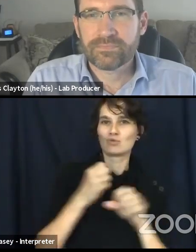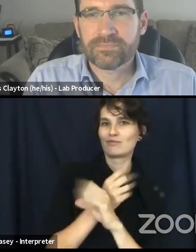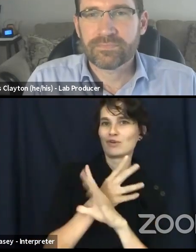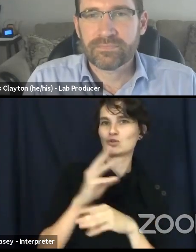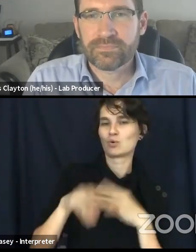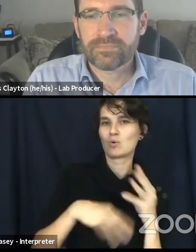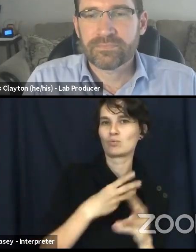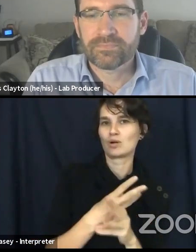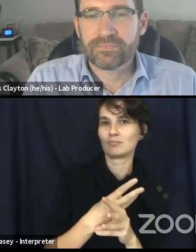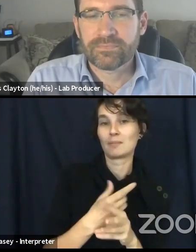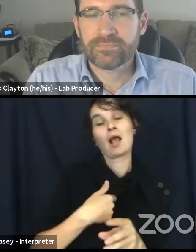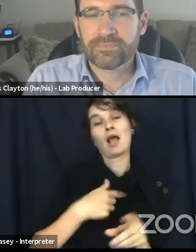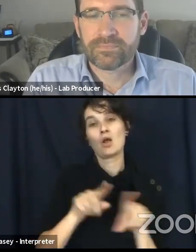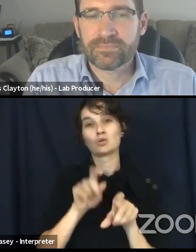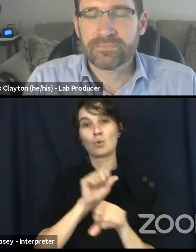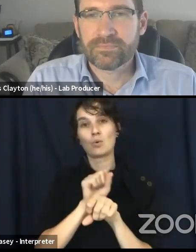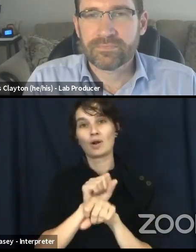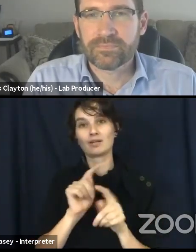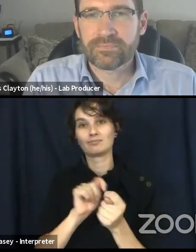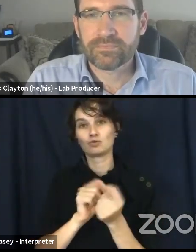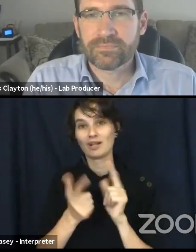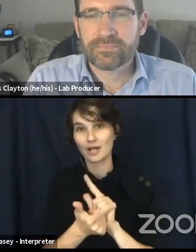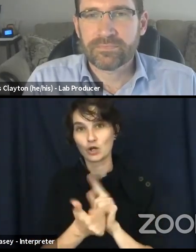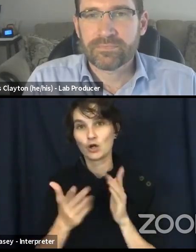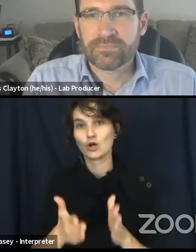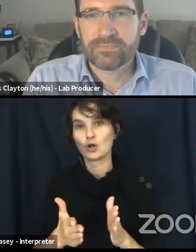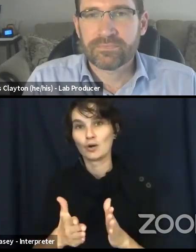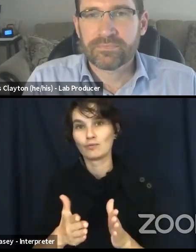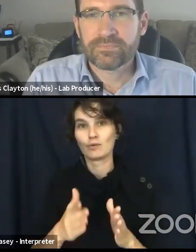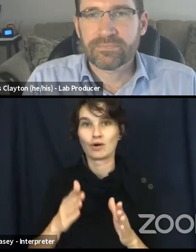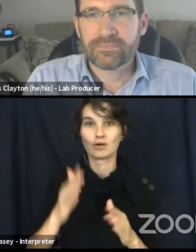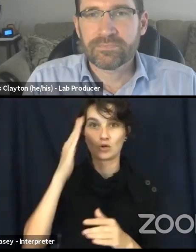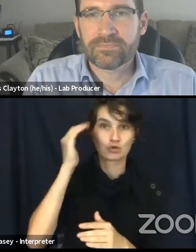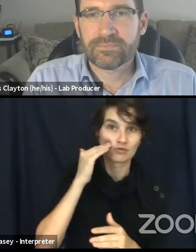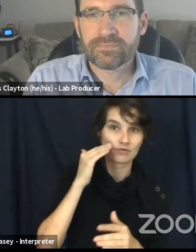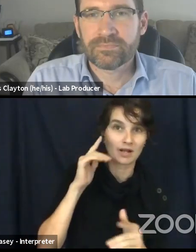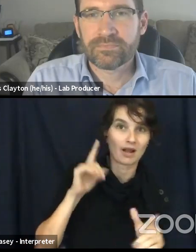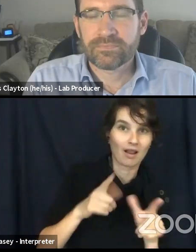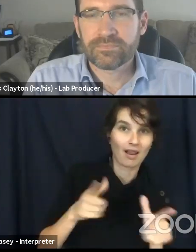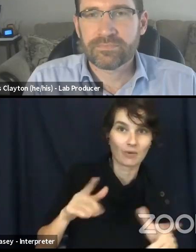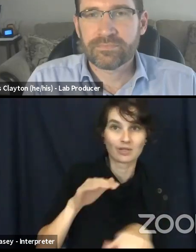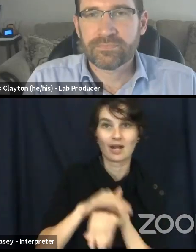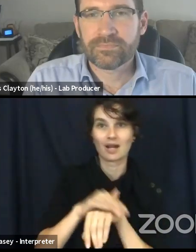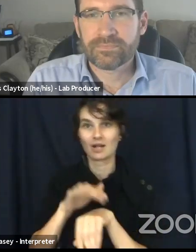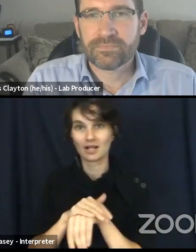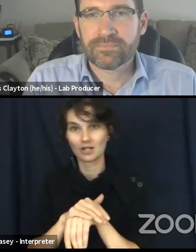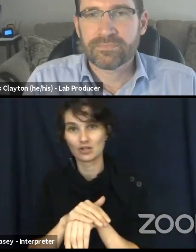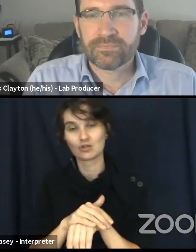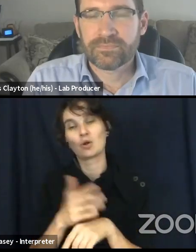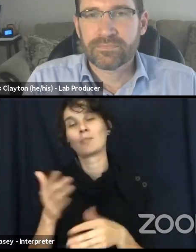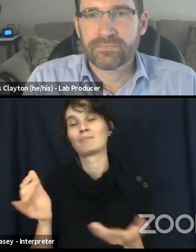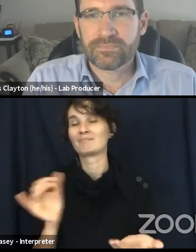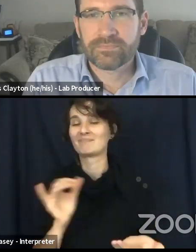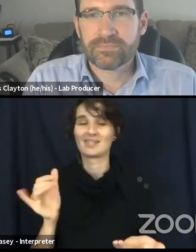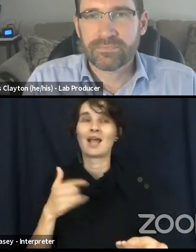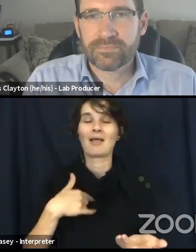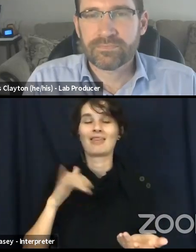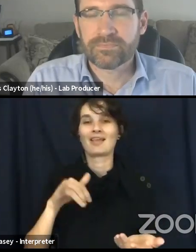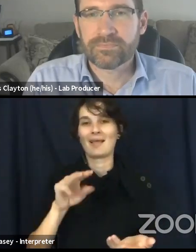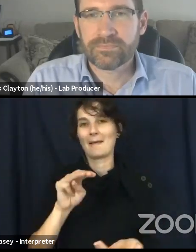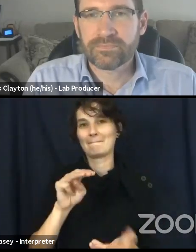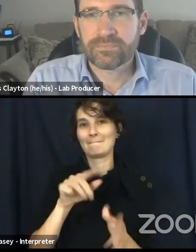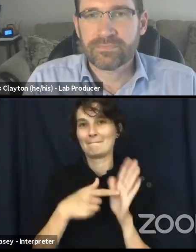translator between Korean and English, I've been thinking about that metaphor a lot of like, what does it mean to translate? Because it's never a purely technical